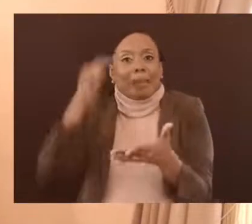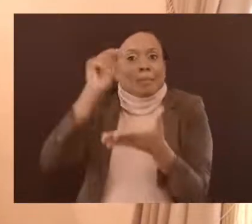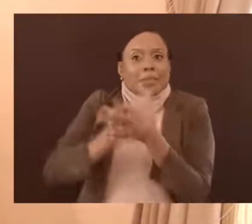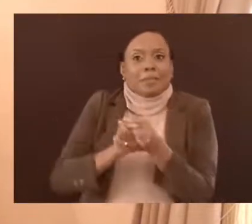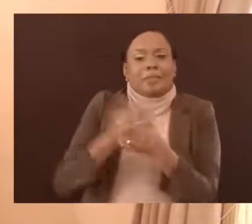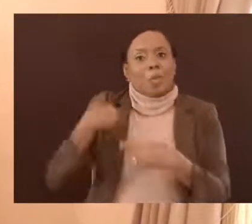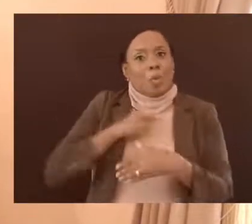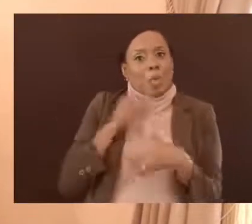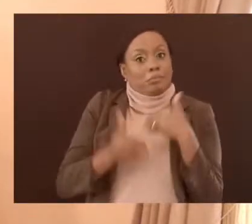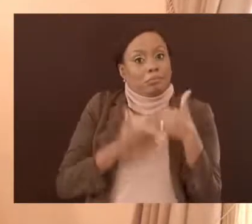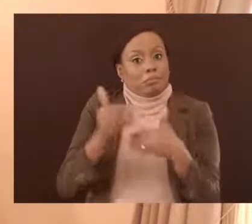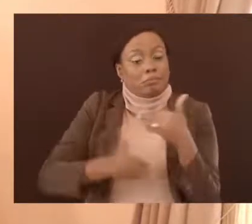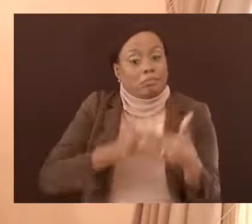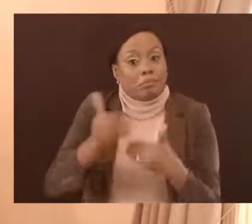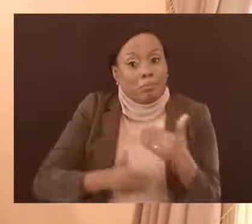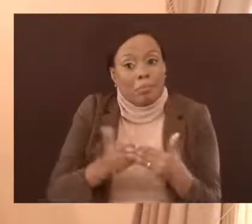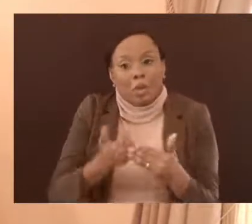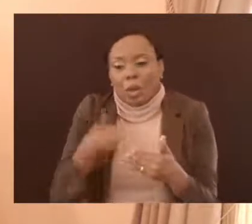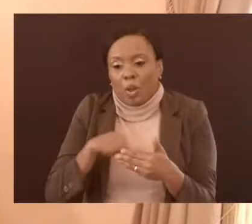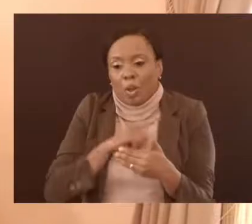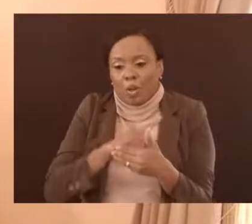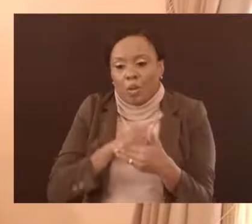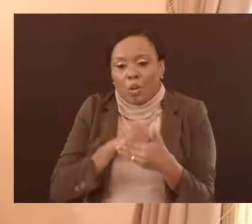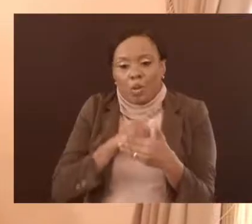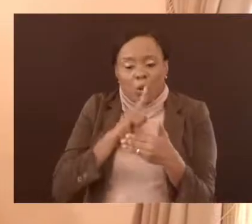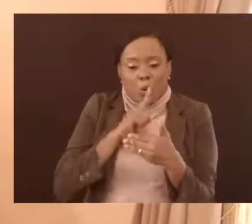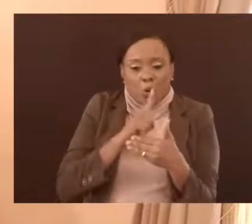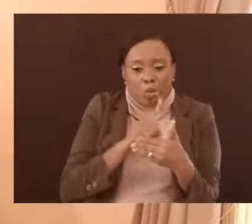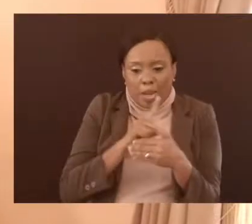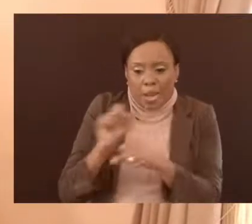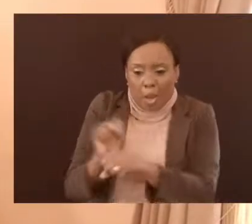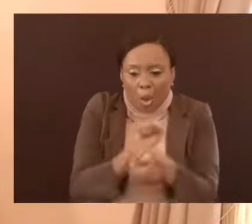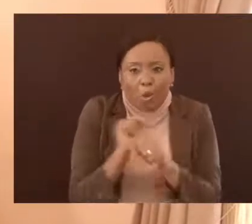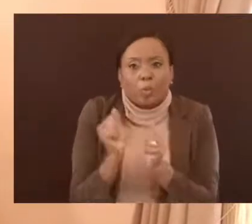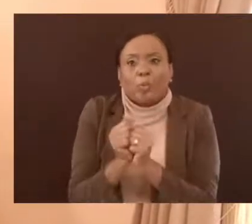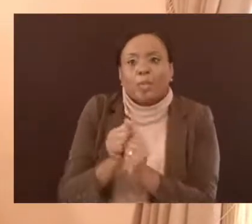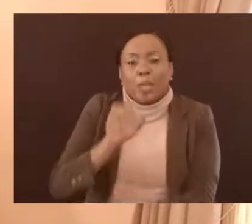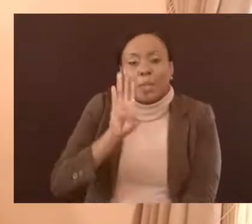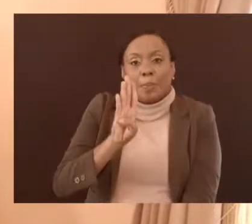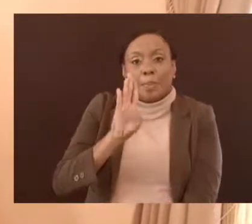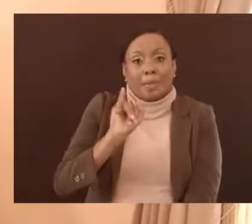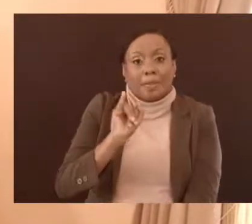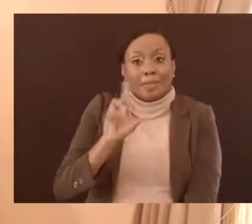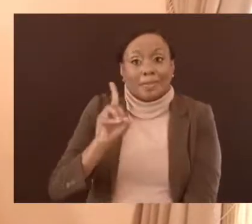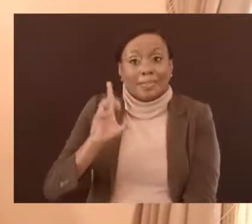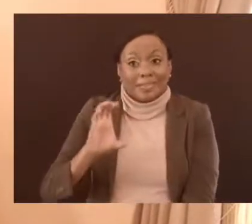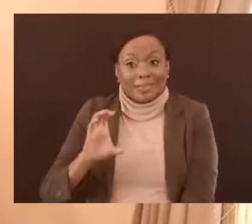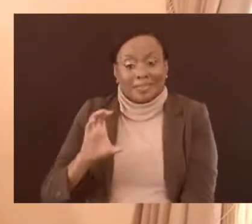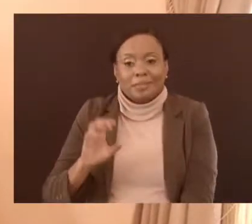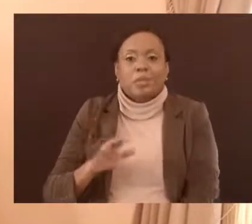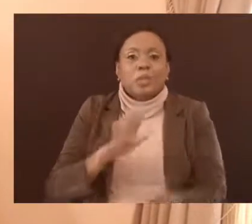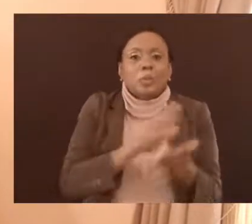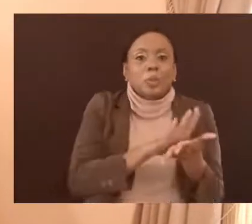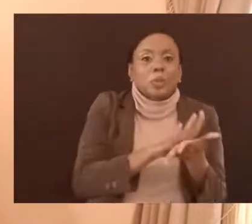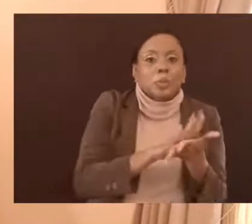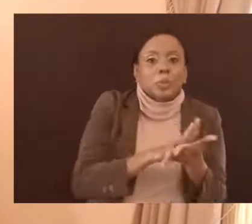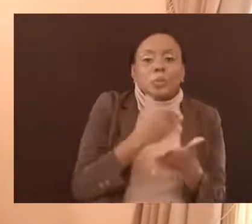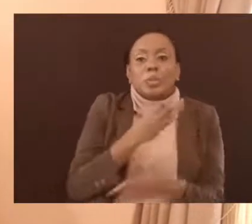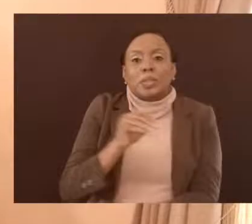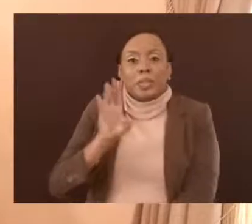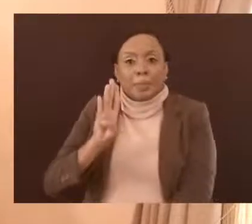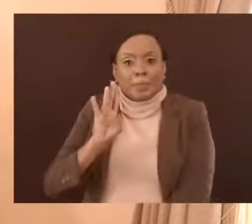go forward and we strike up that alignment with the BIDC, we are going to see